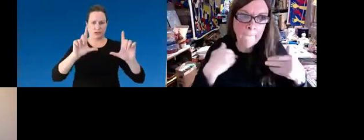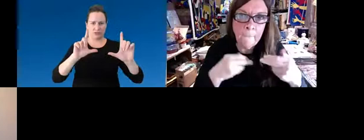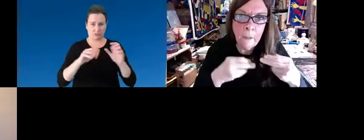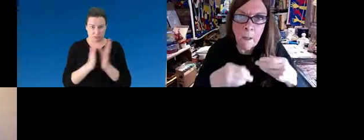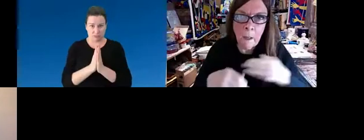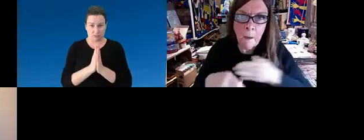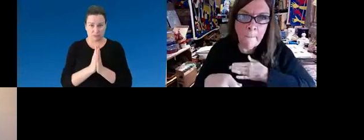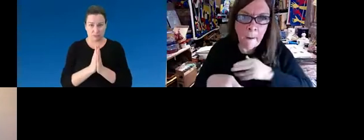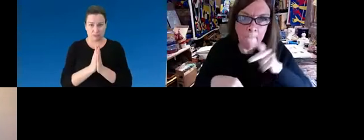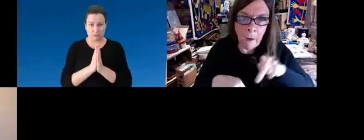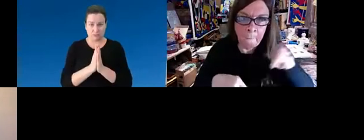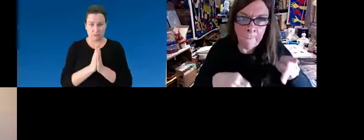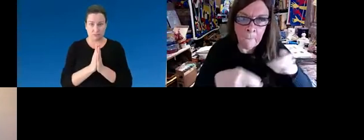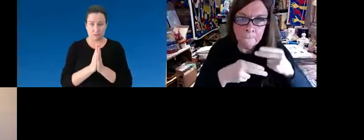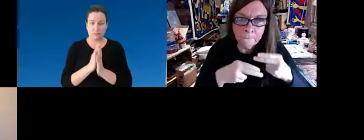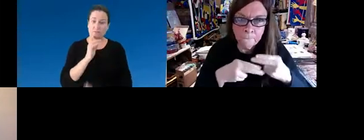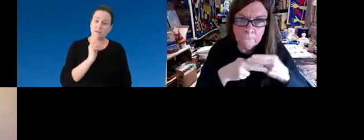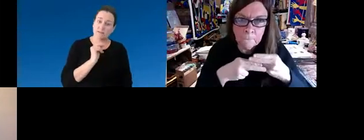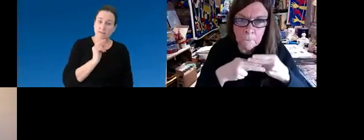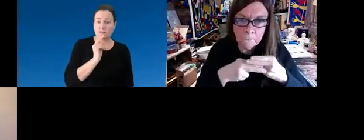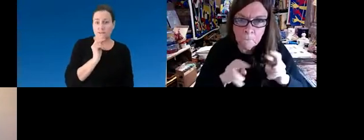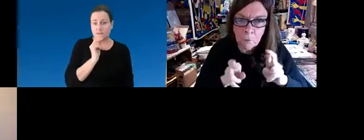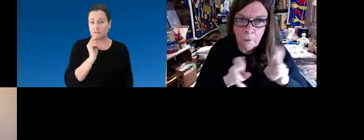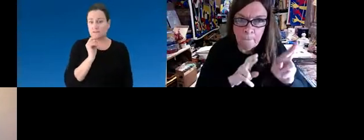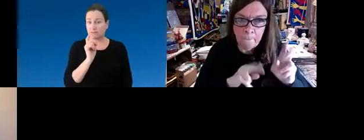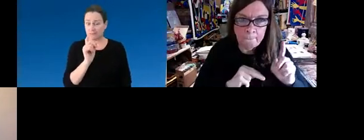Okay, hold on just a second.